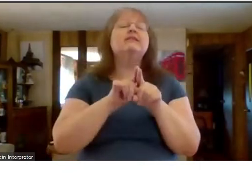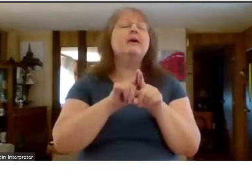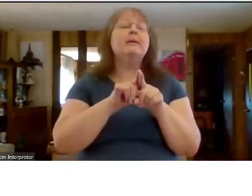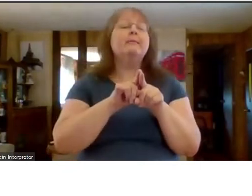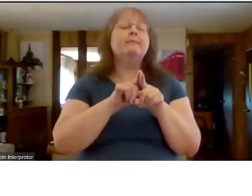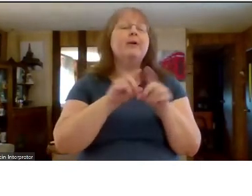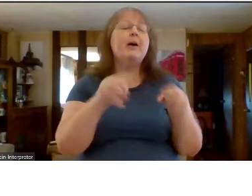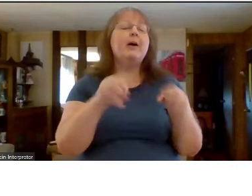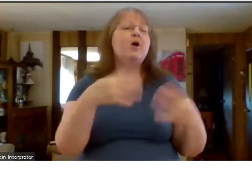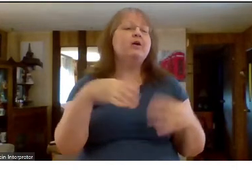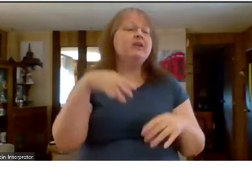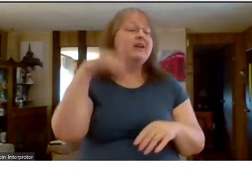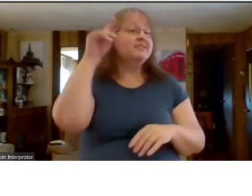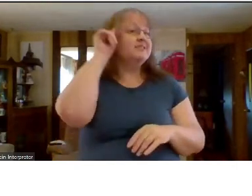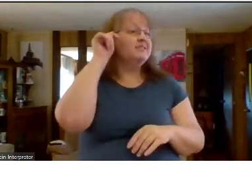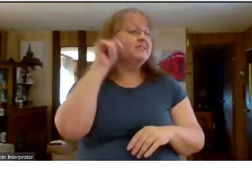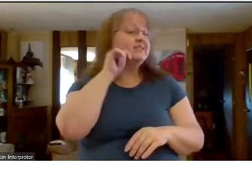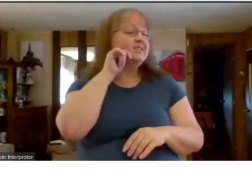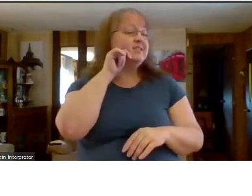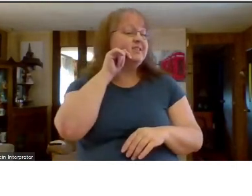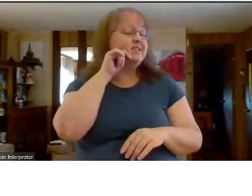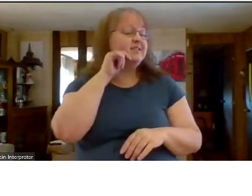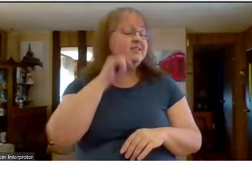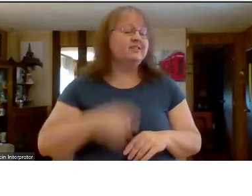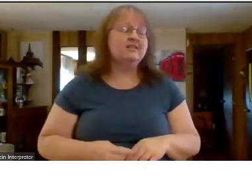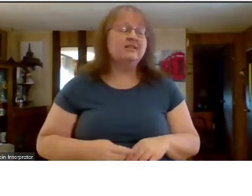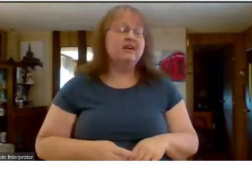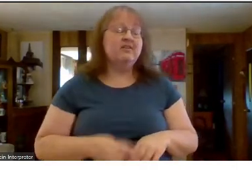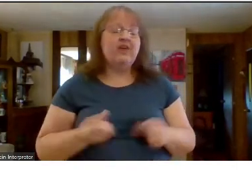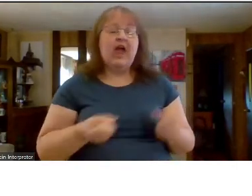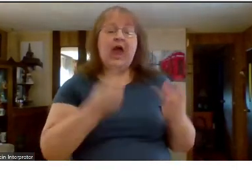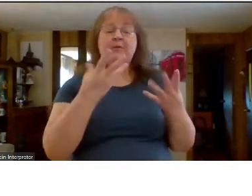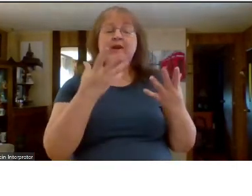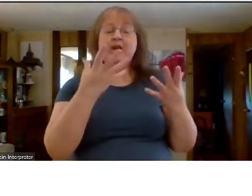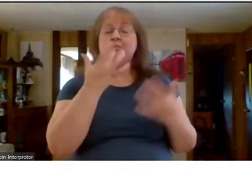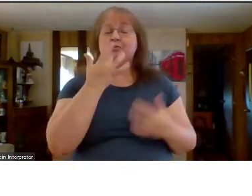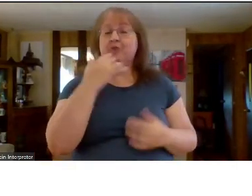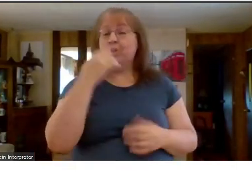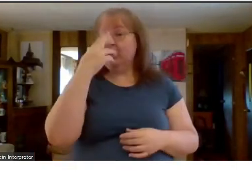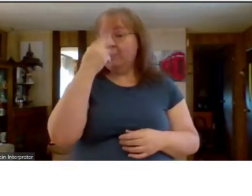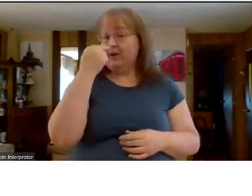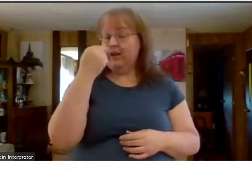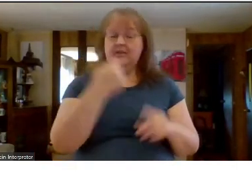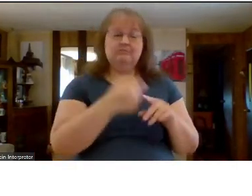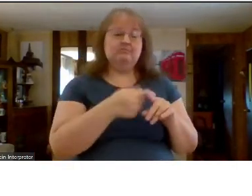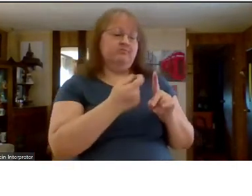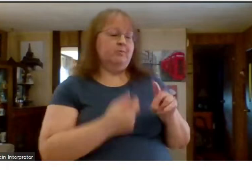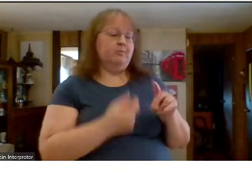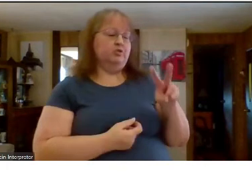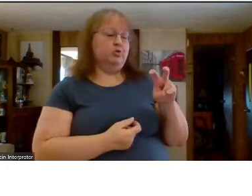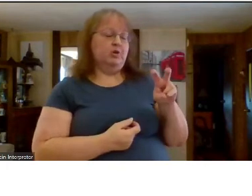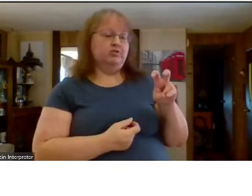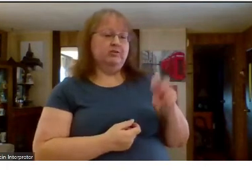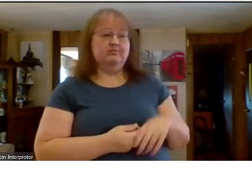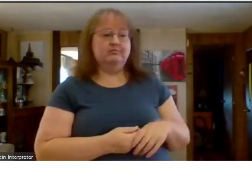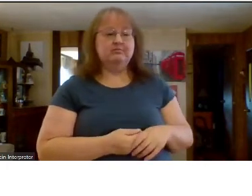500 is the same as how many teenagers would want comedy out of